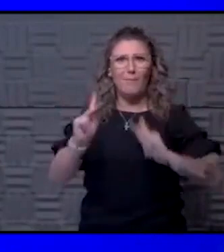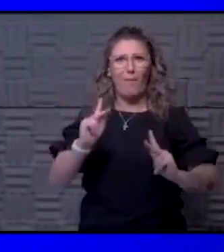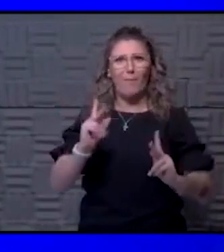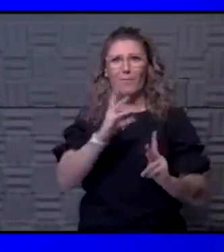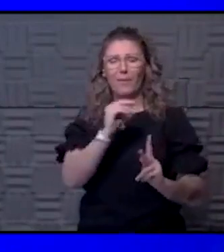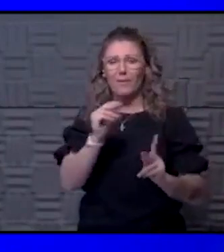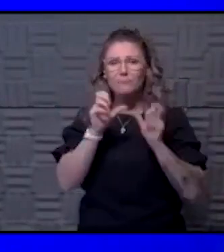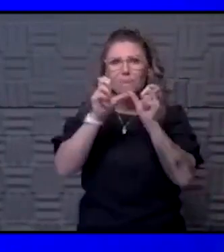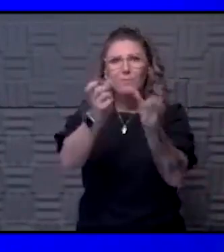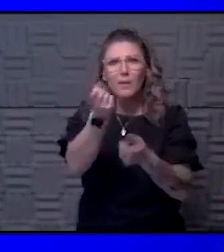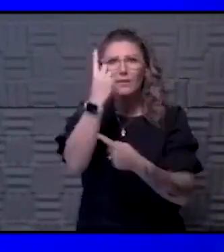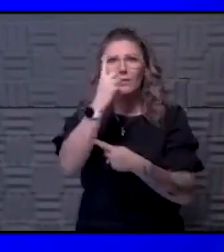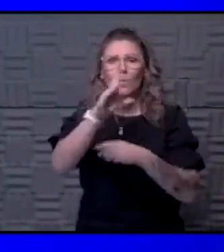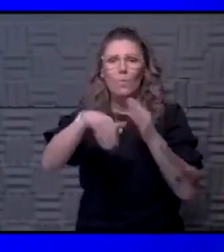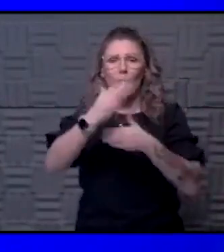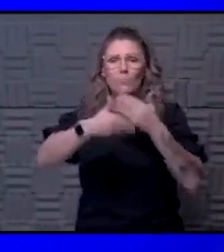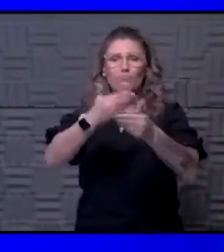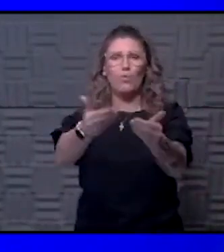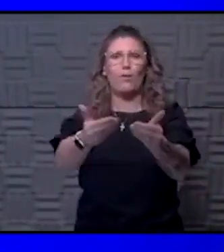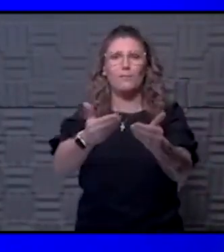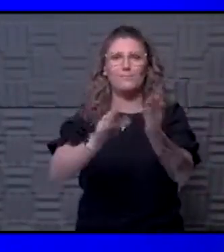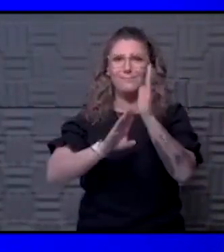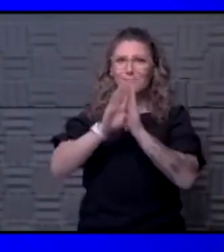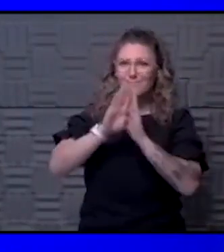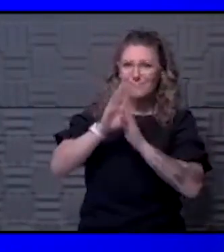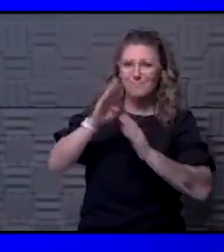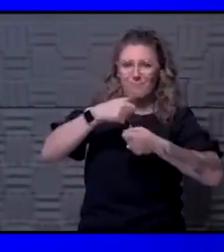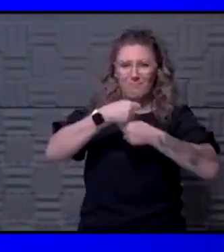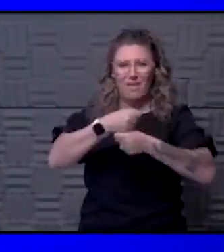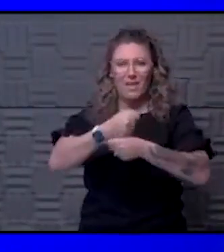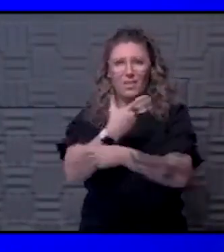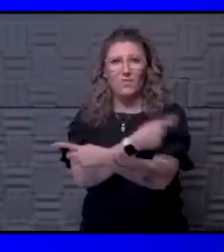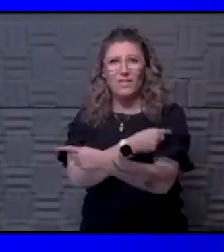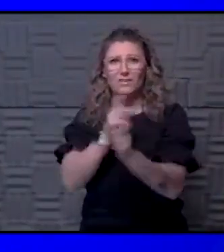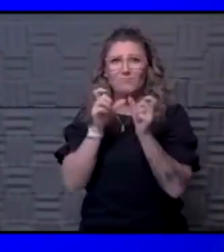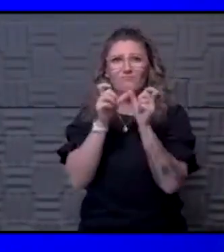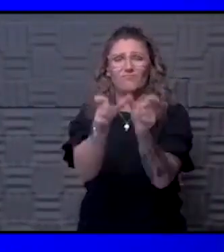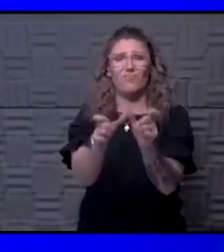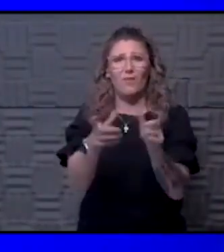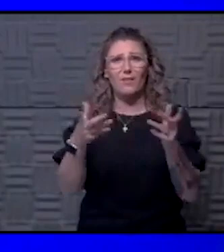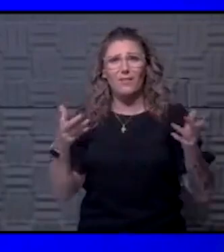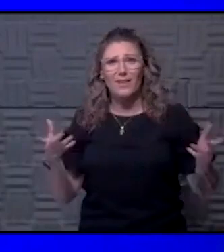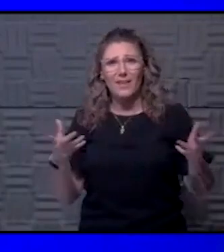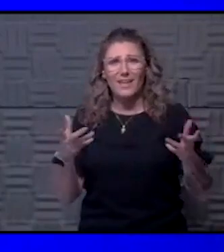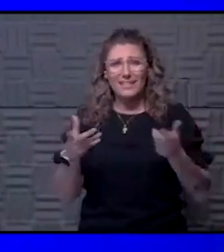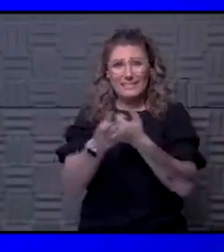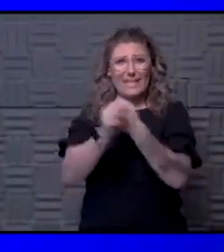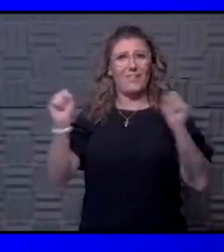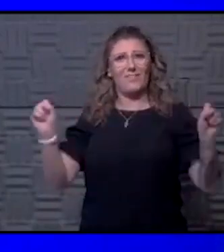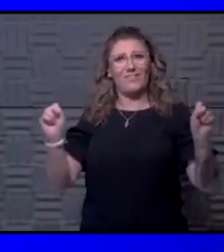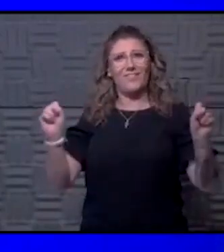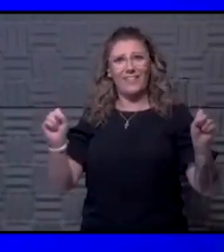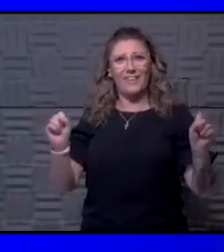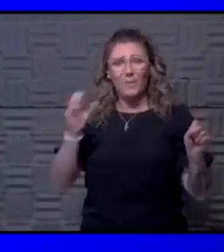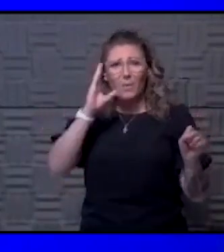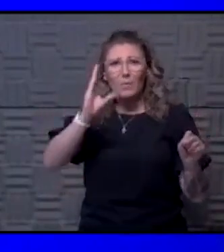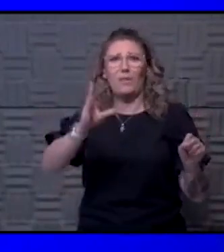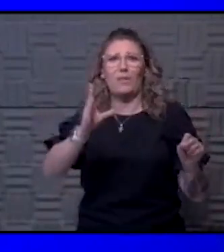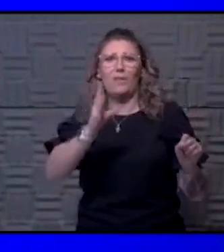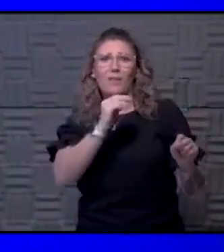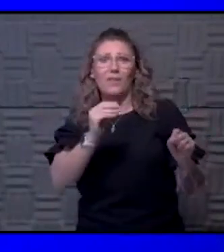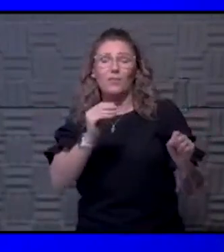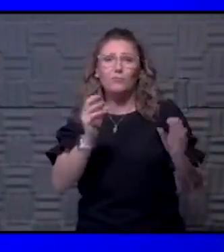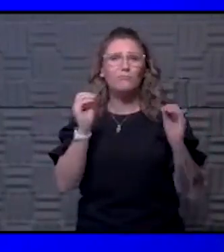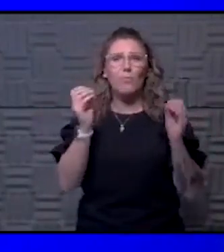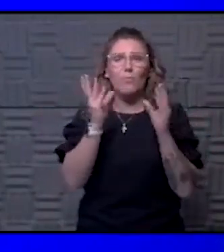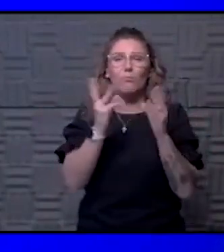understand that this whole process of creating these vaccines has continued to be done in a safe manner, because there's nothing more